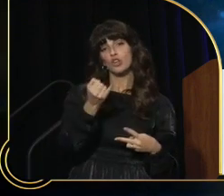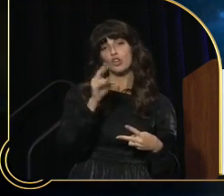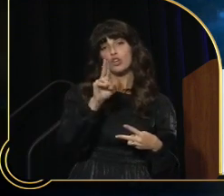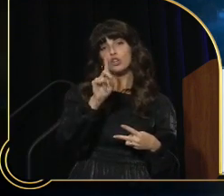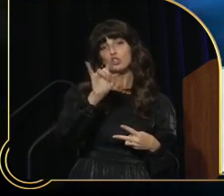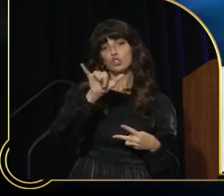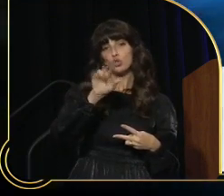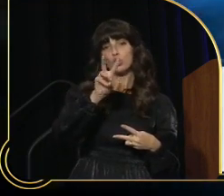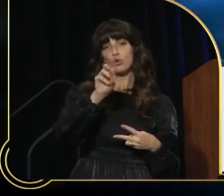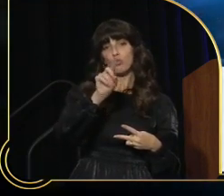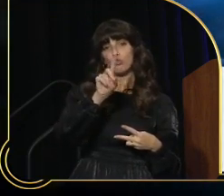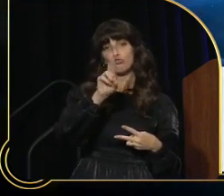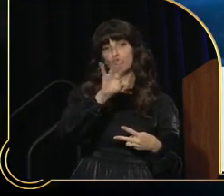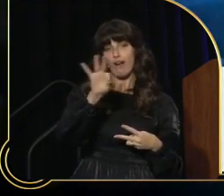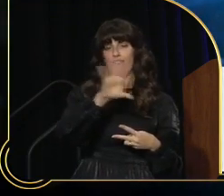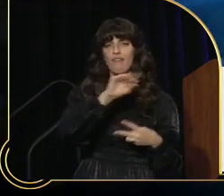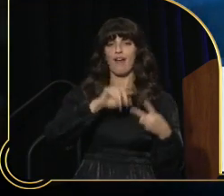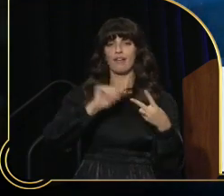Al Hunt.